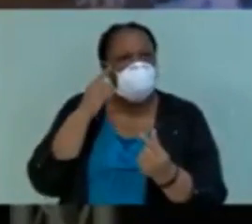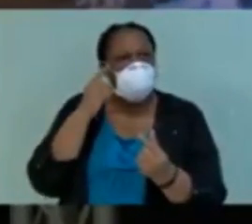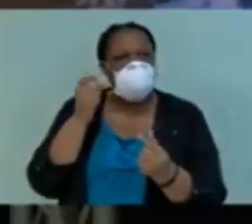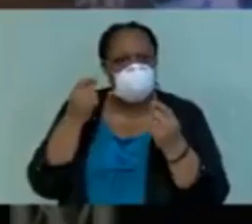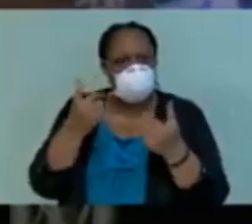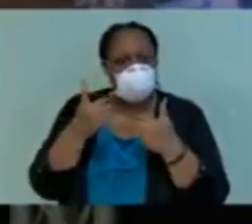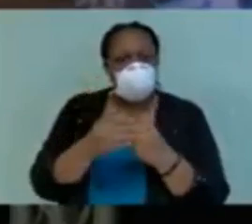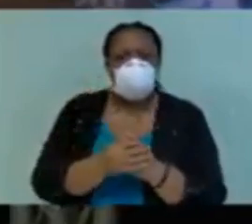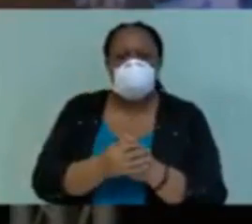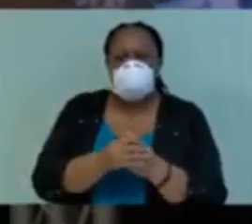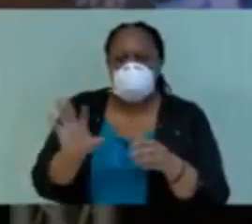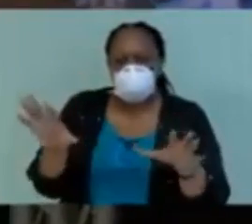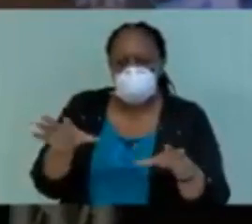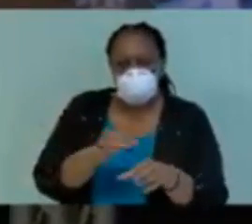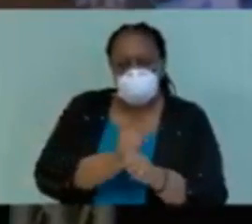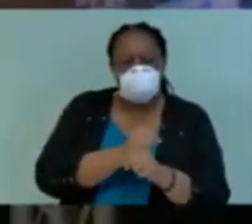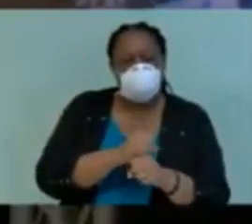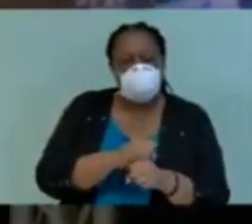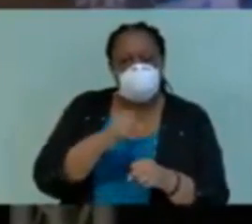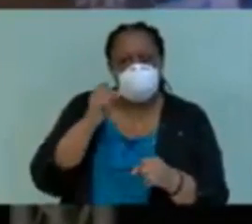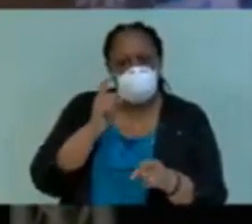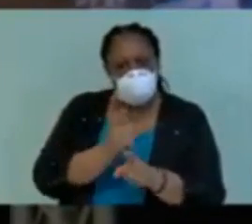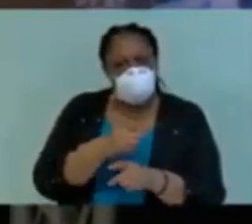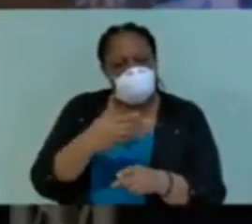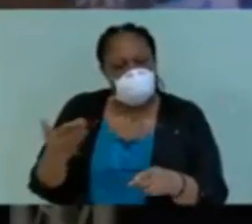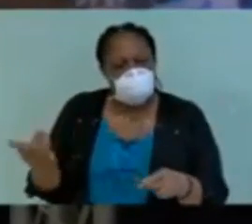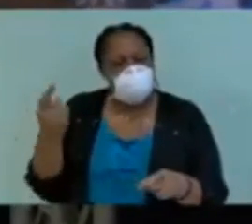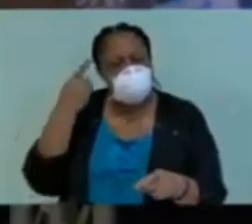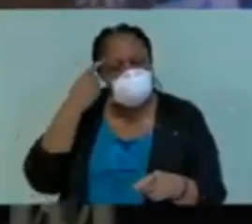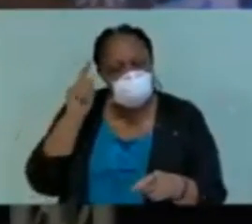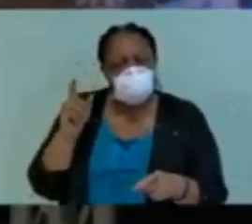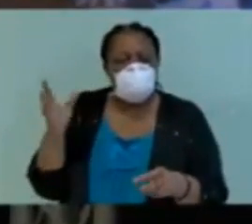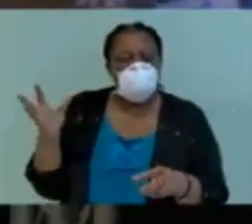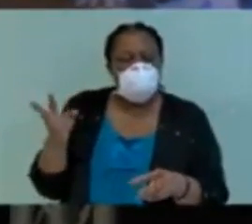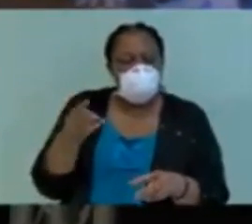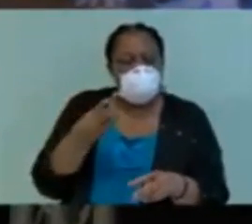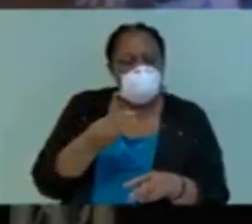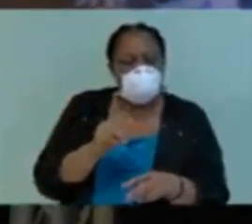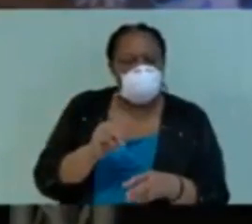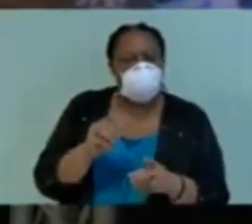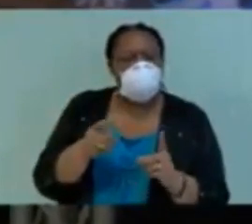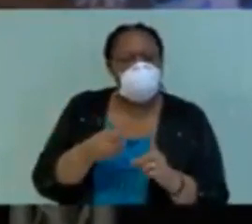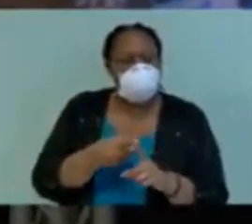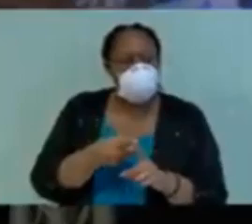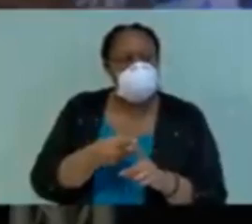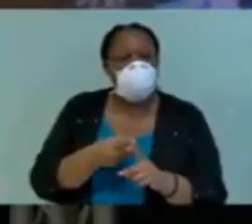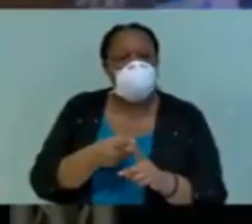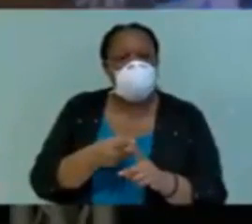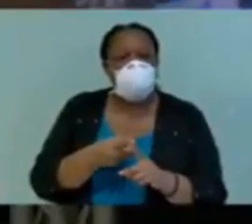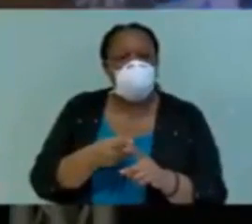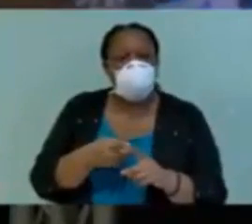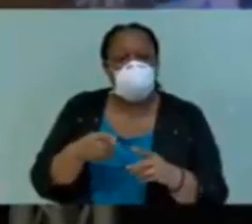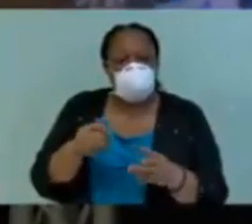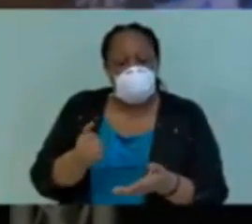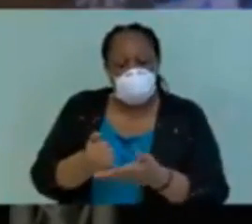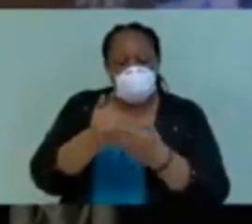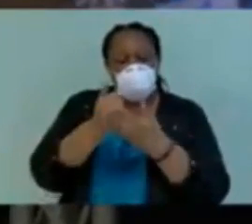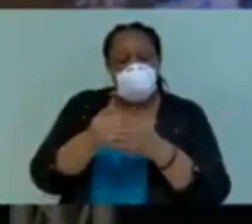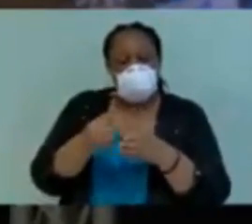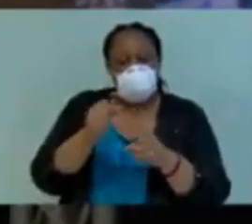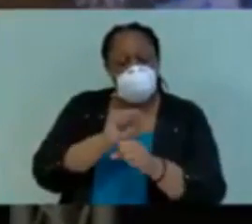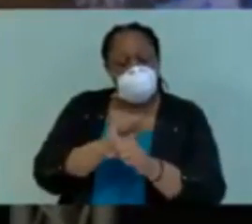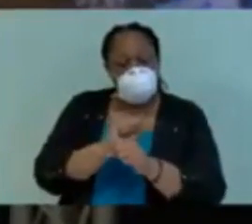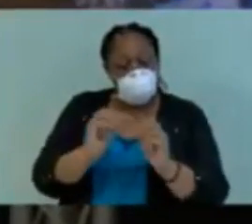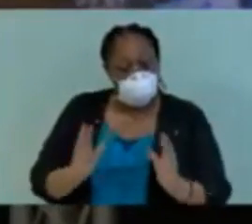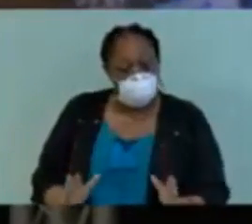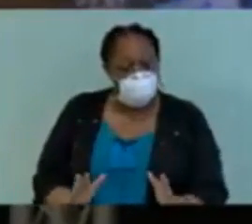virus, potential avenues through which it is transmitted, and the basics of how we as individuals can